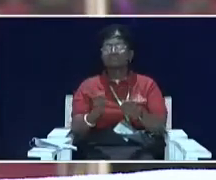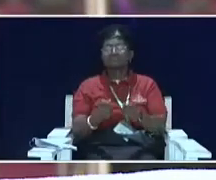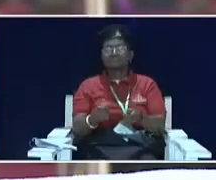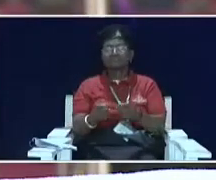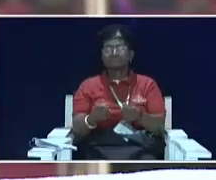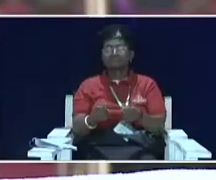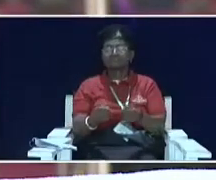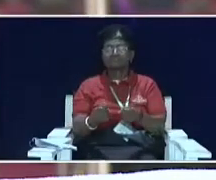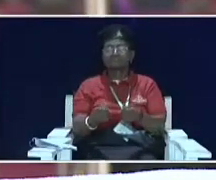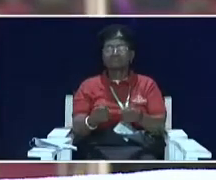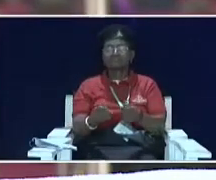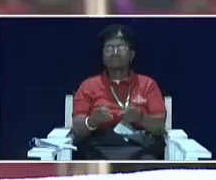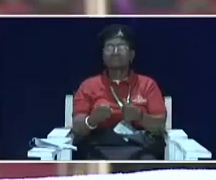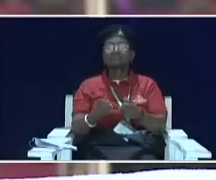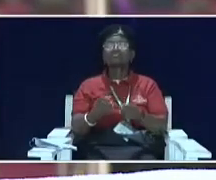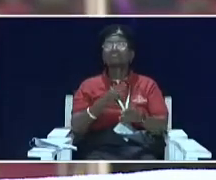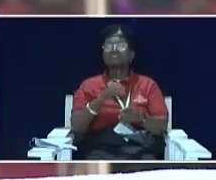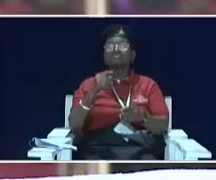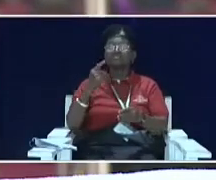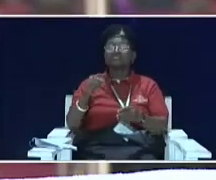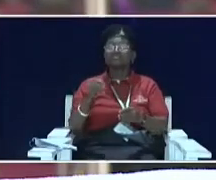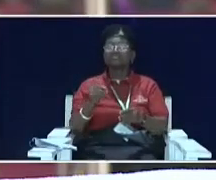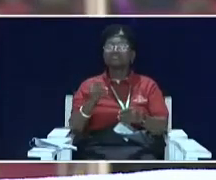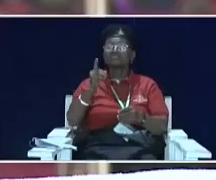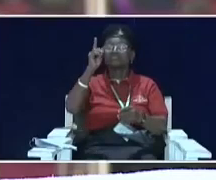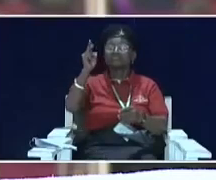And the dust